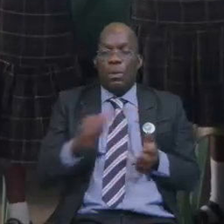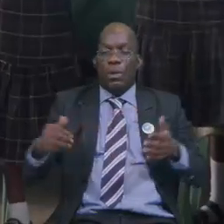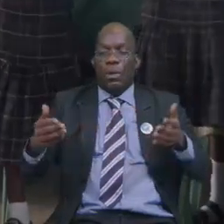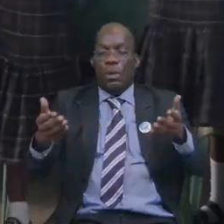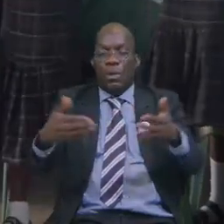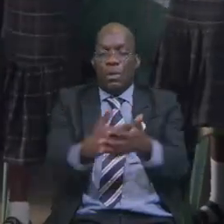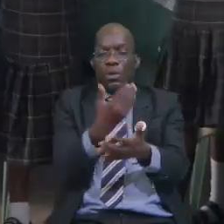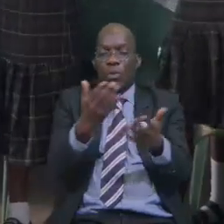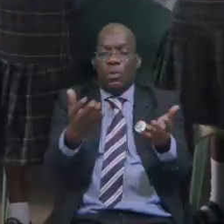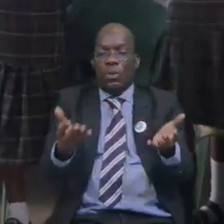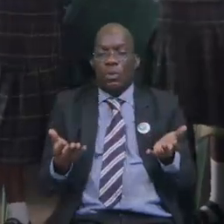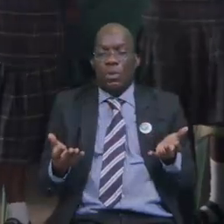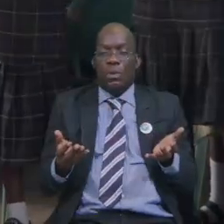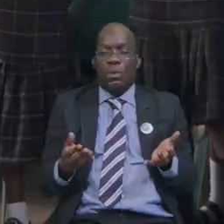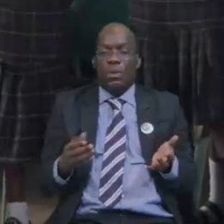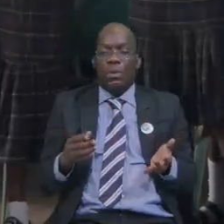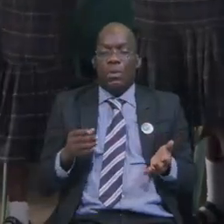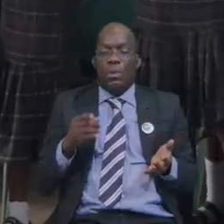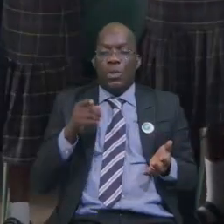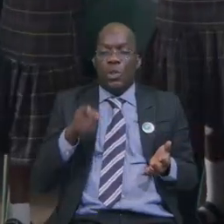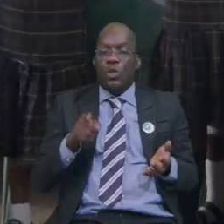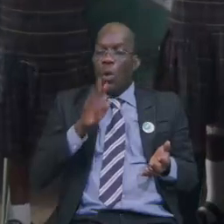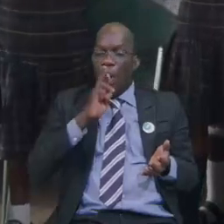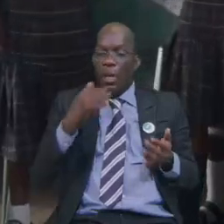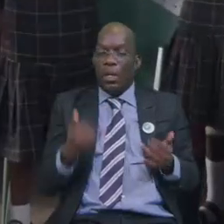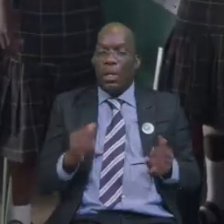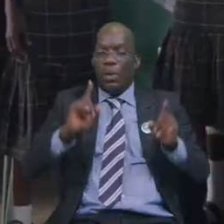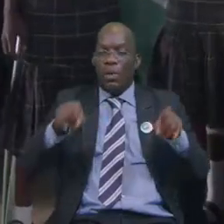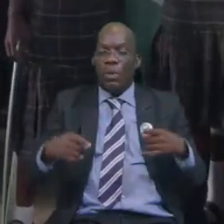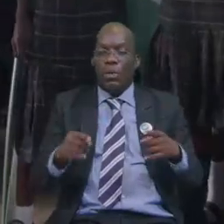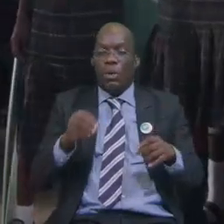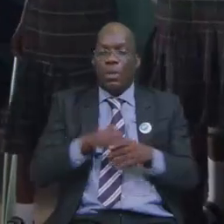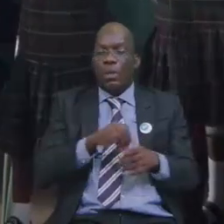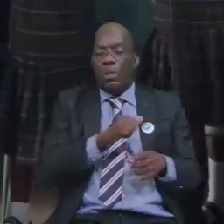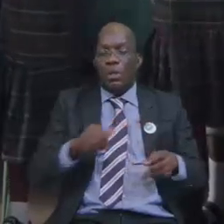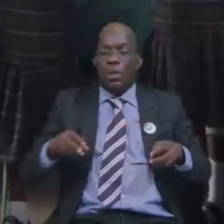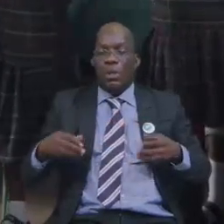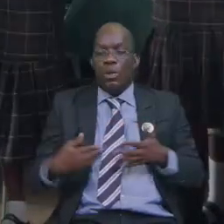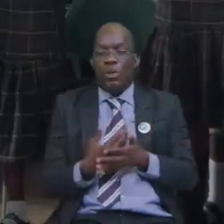desire. You're now going in a new direction.